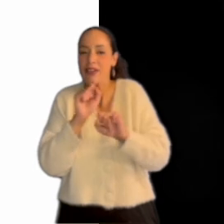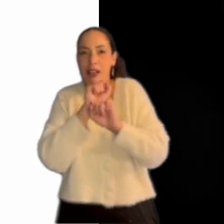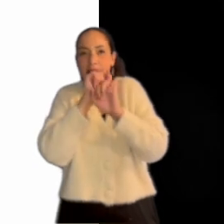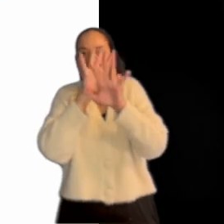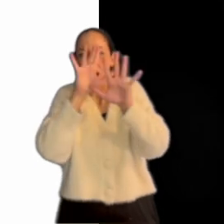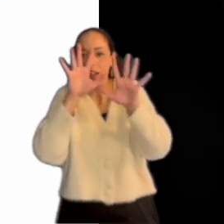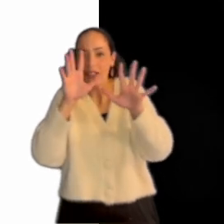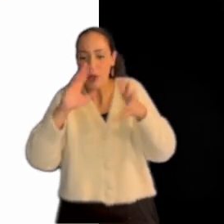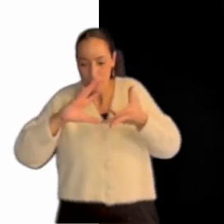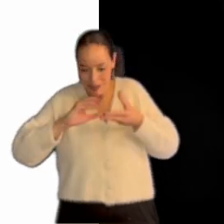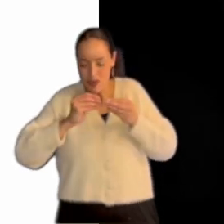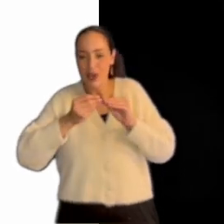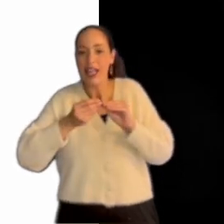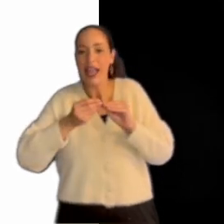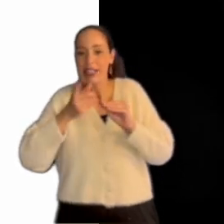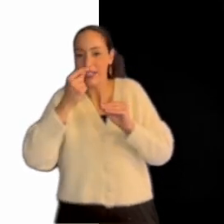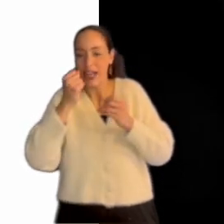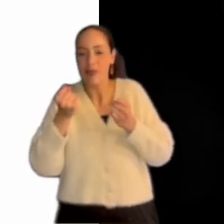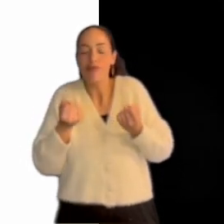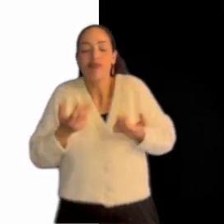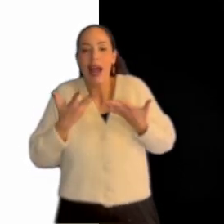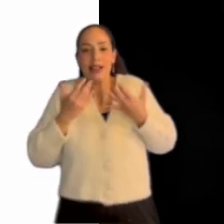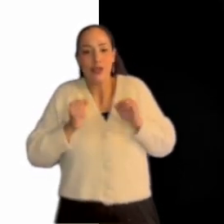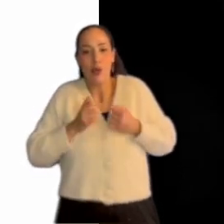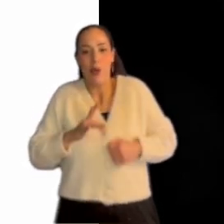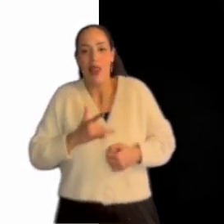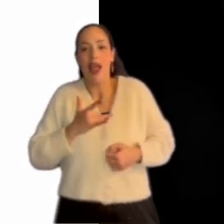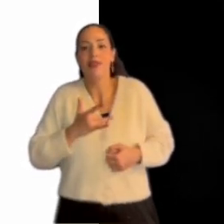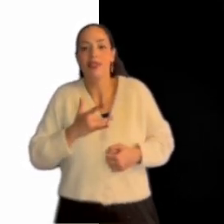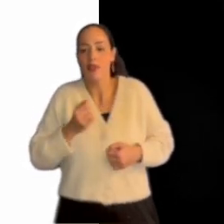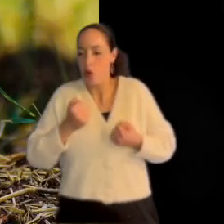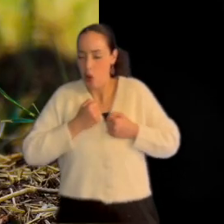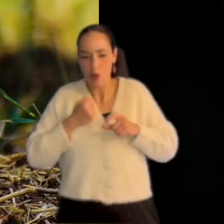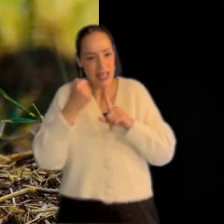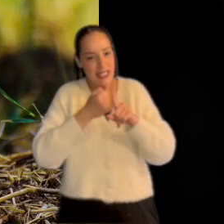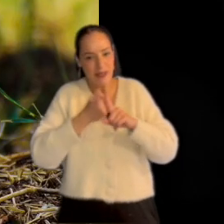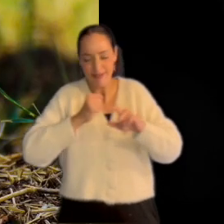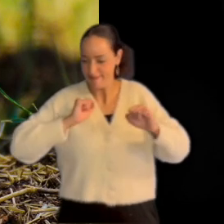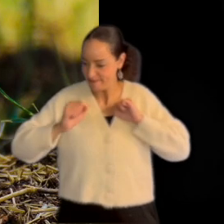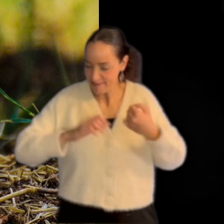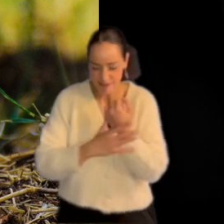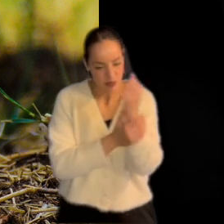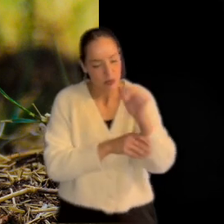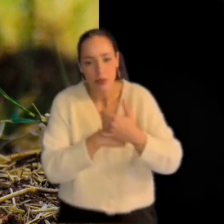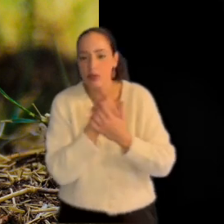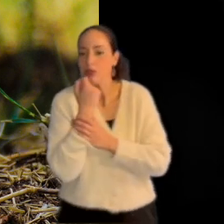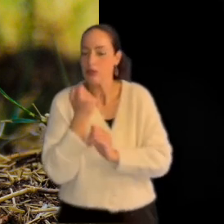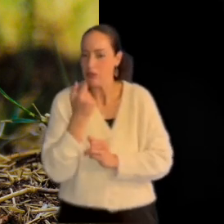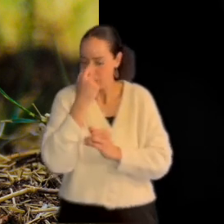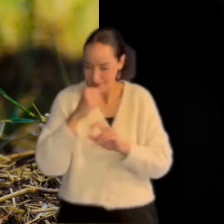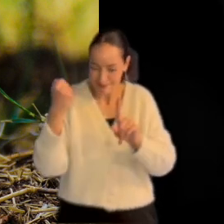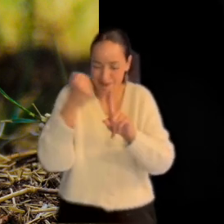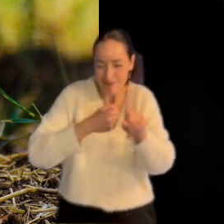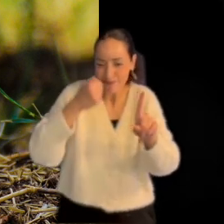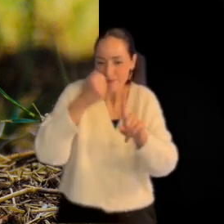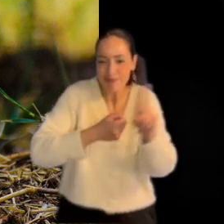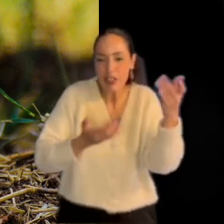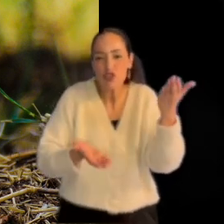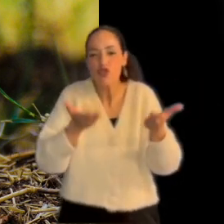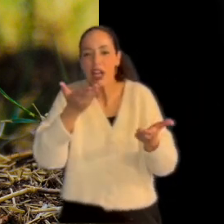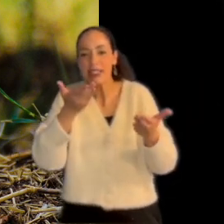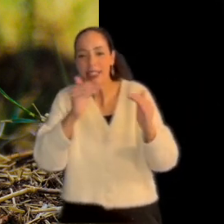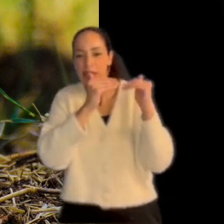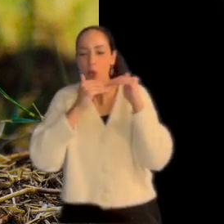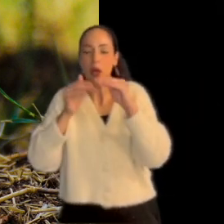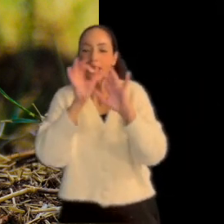activism, and give us the energy to campaign for justice, equality, and peace. Bearing witness to distress is a heartbreaking